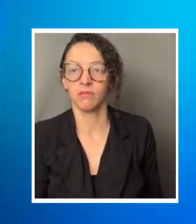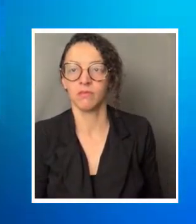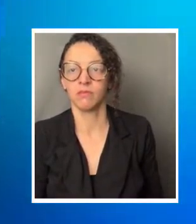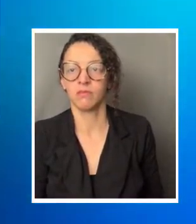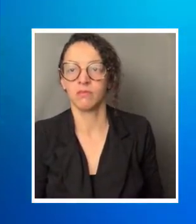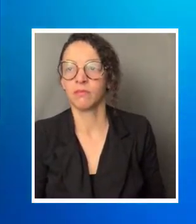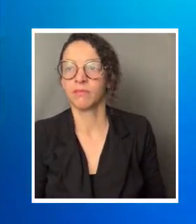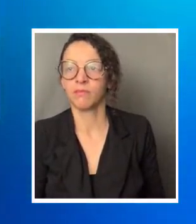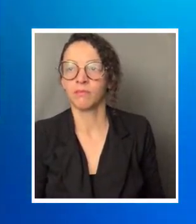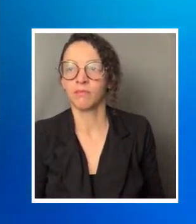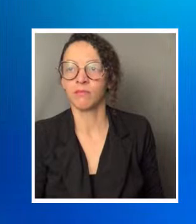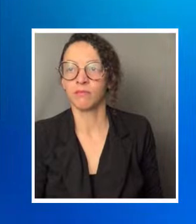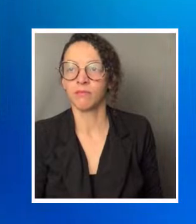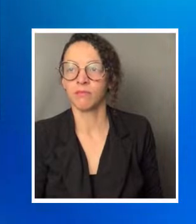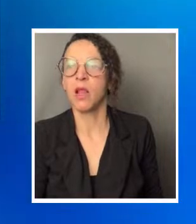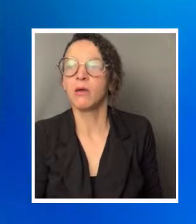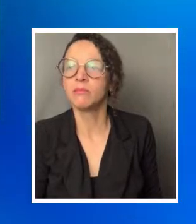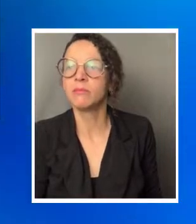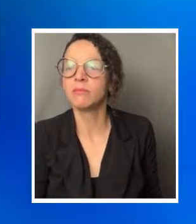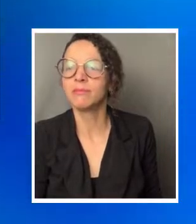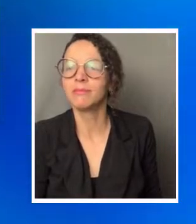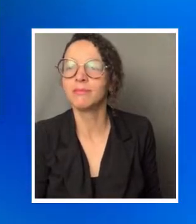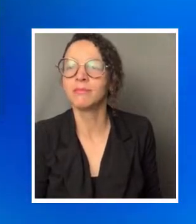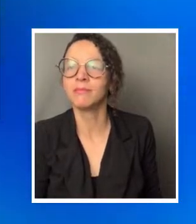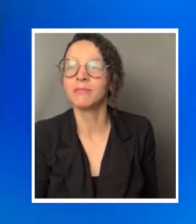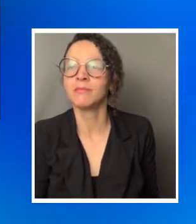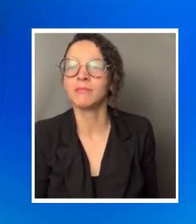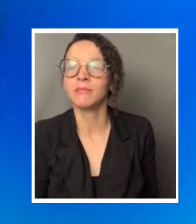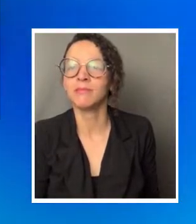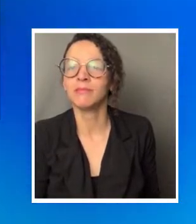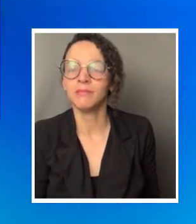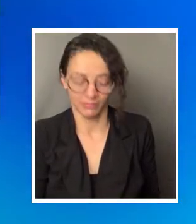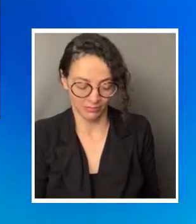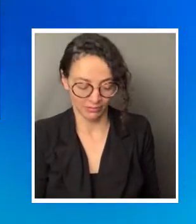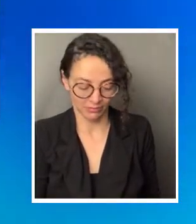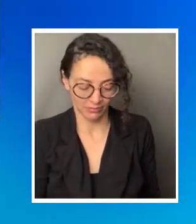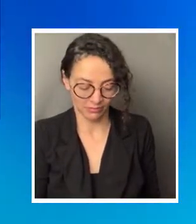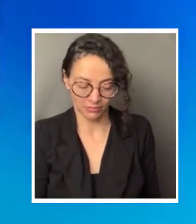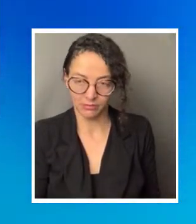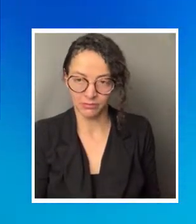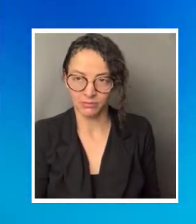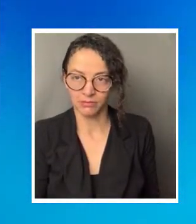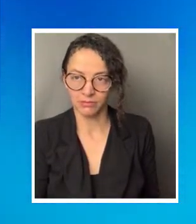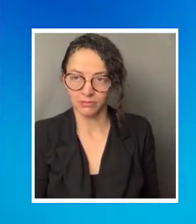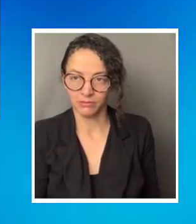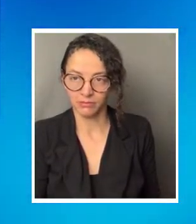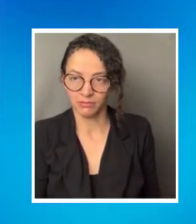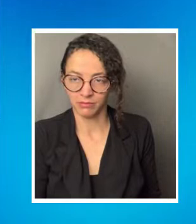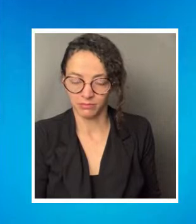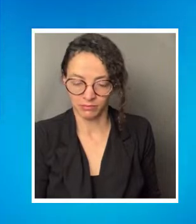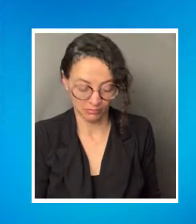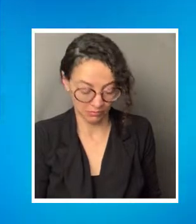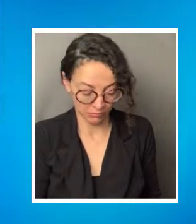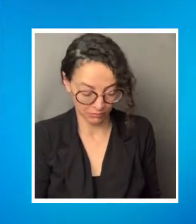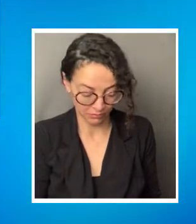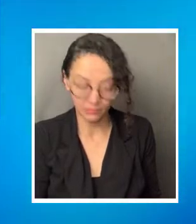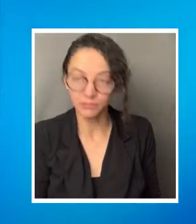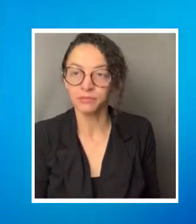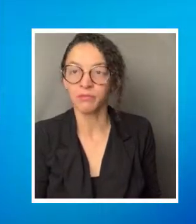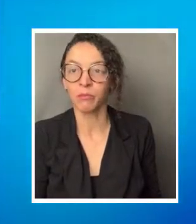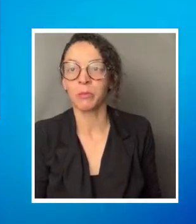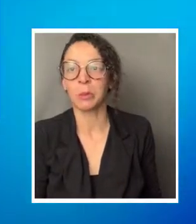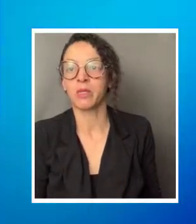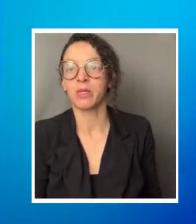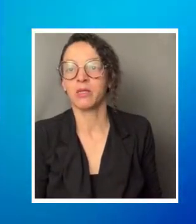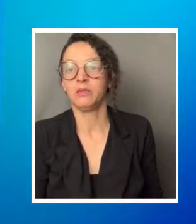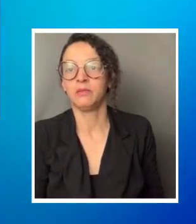do have helpers and stuff, and we do make it look as smooth as possible. So we're happy to help you. Anything that you want to, any advice you want to give, any best